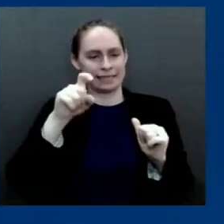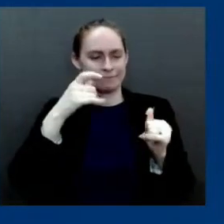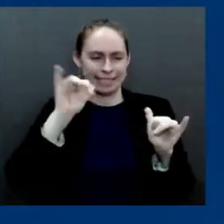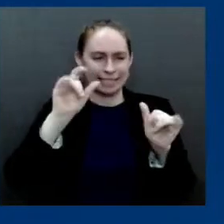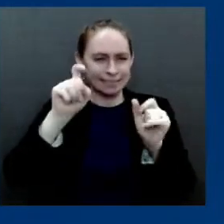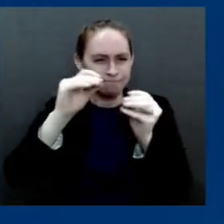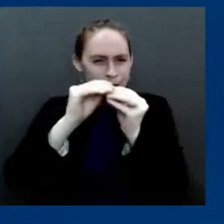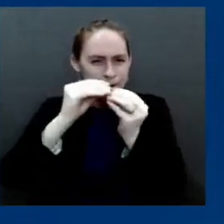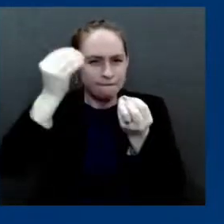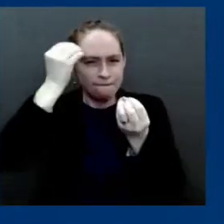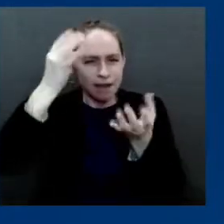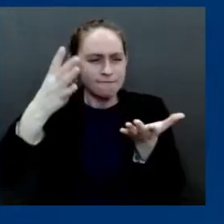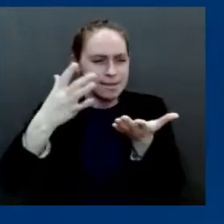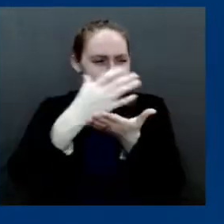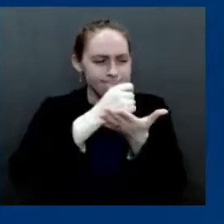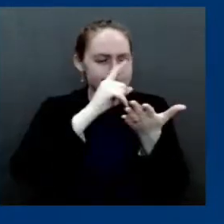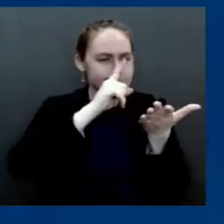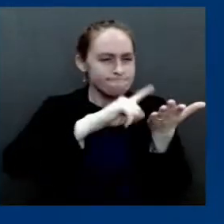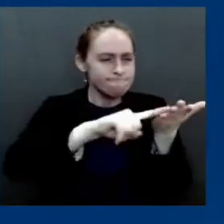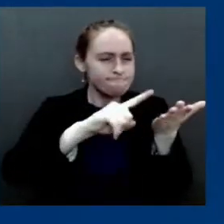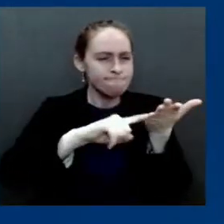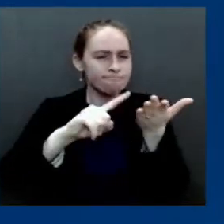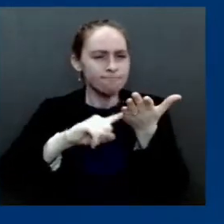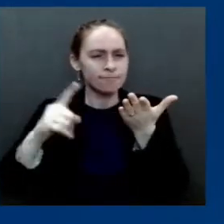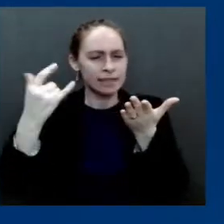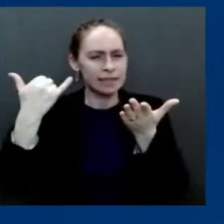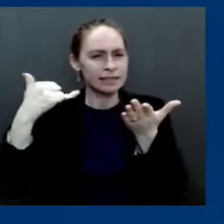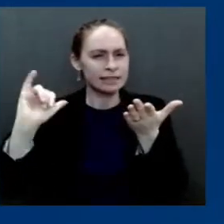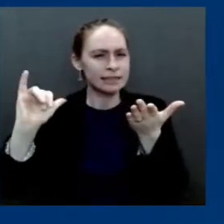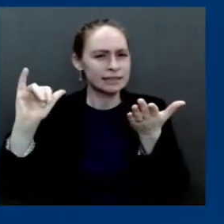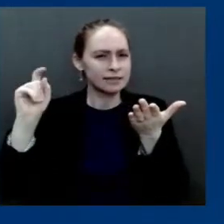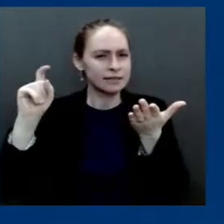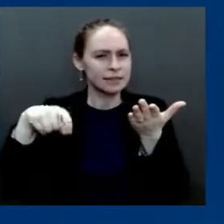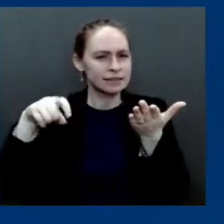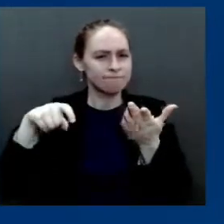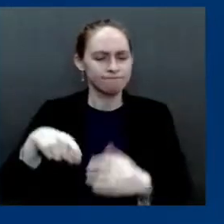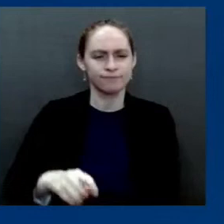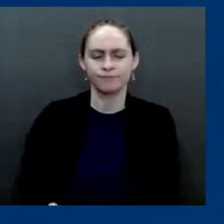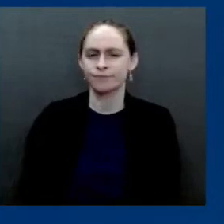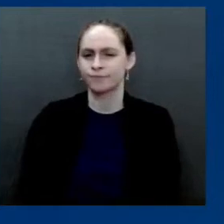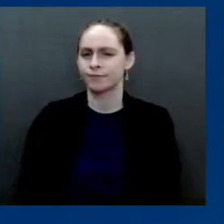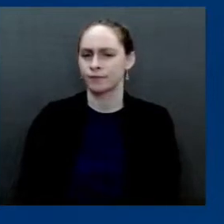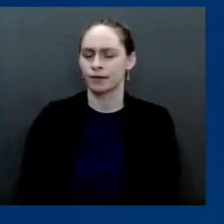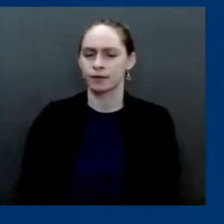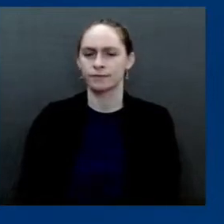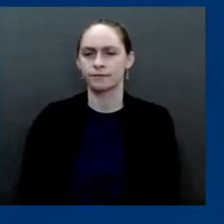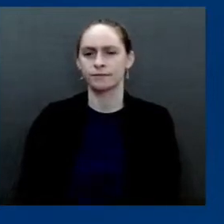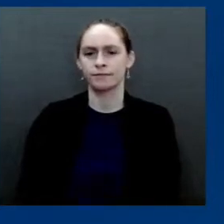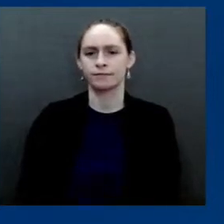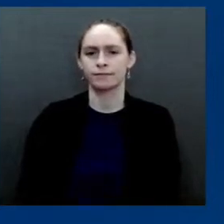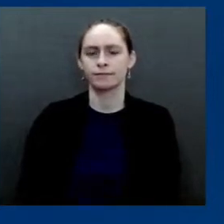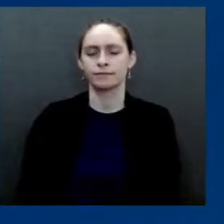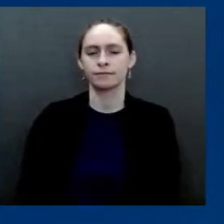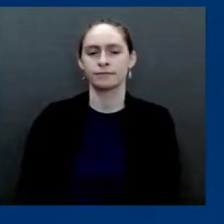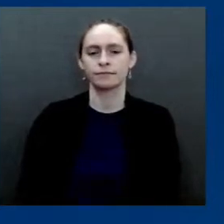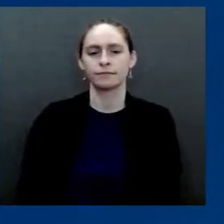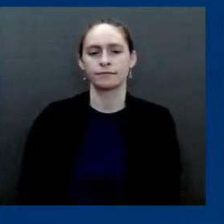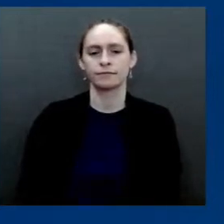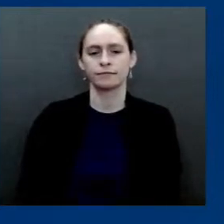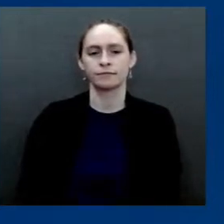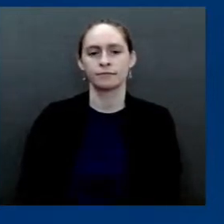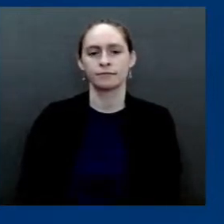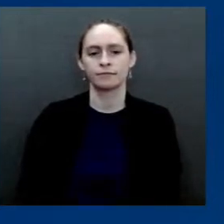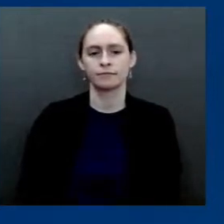is inherent lowering of virulence of the virus. In a study from Hong Kong, it was shown that